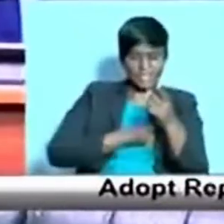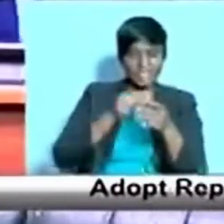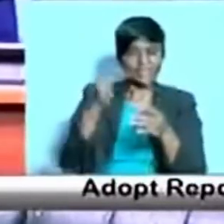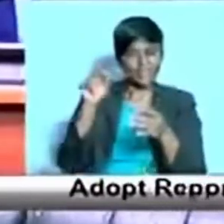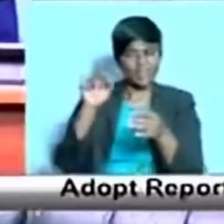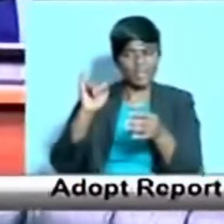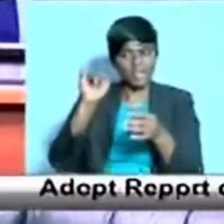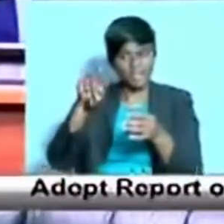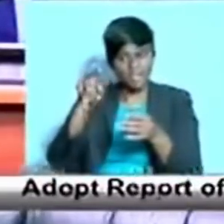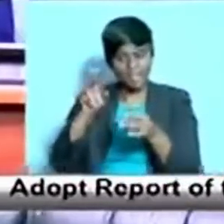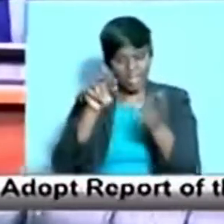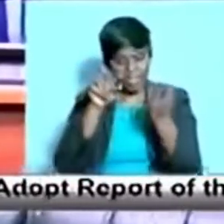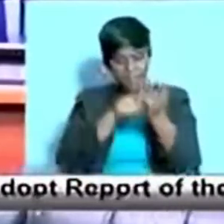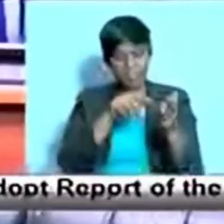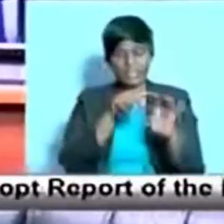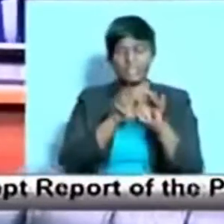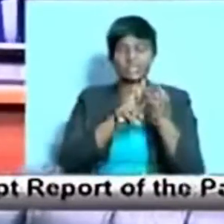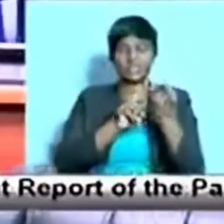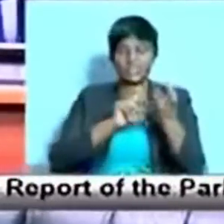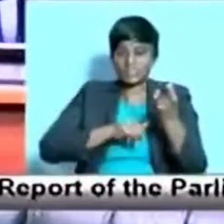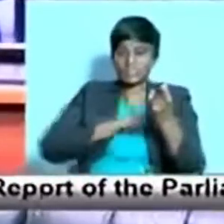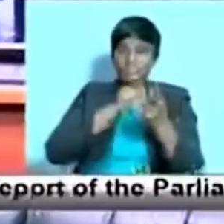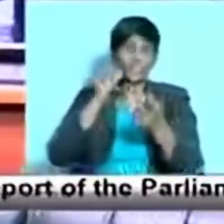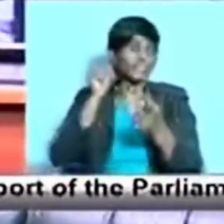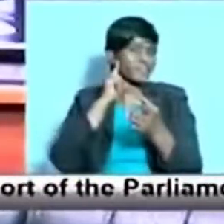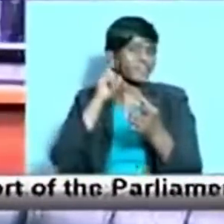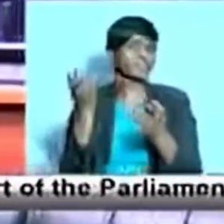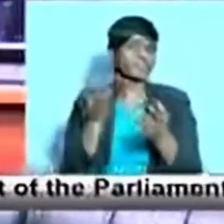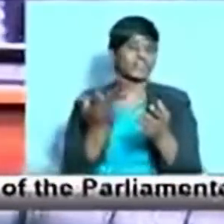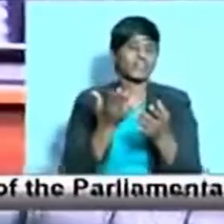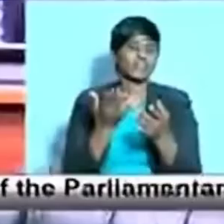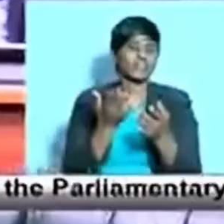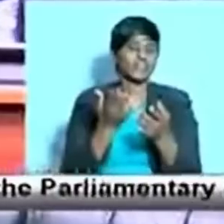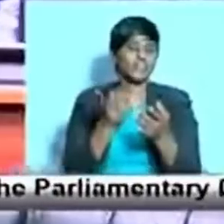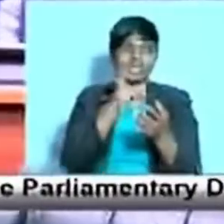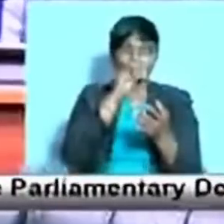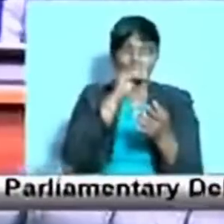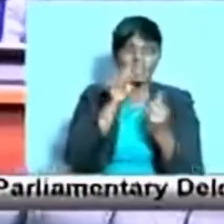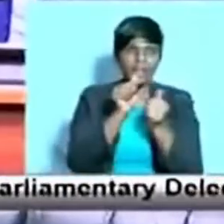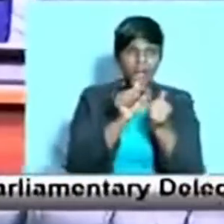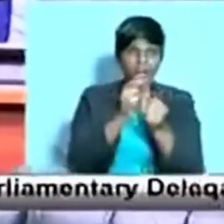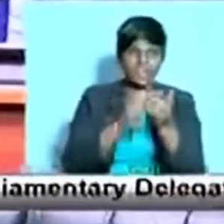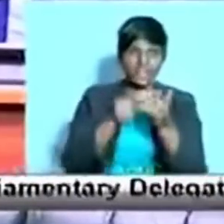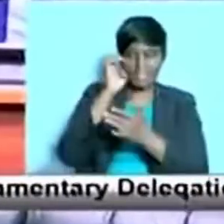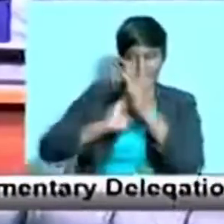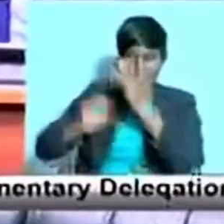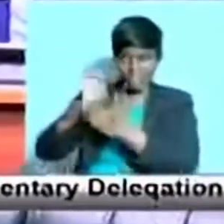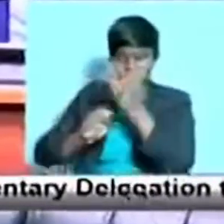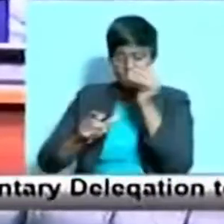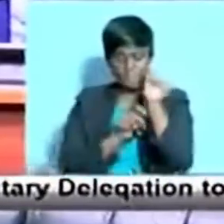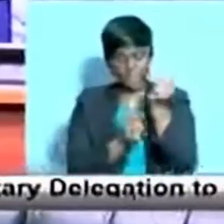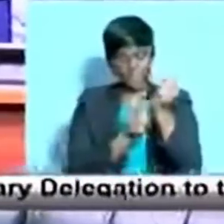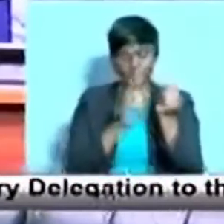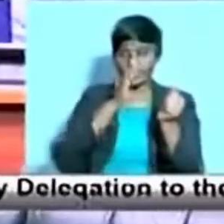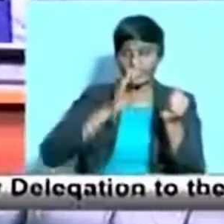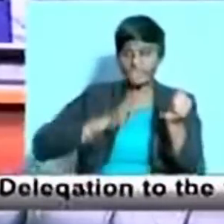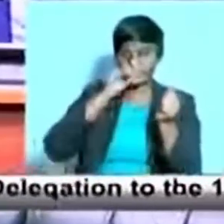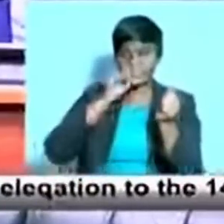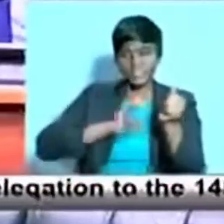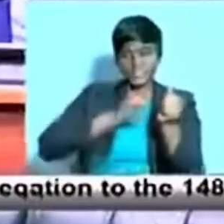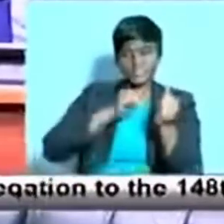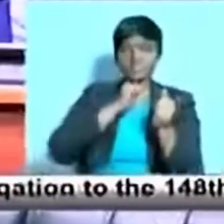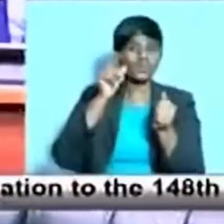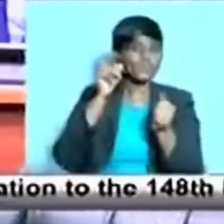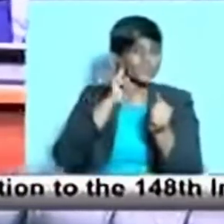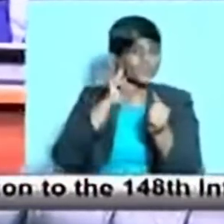has cited in this report, we were not listened to. We spoke against the export of maize, Madam Speaker, but we were